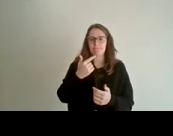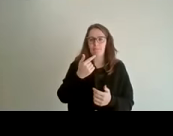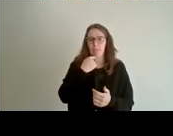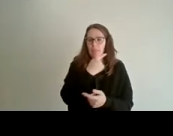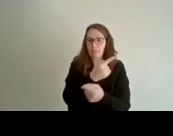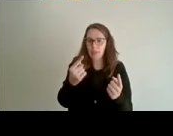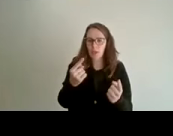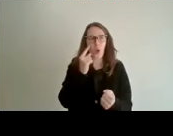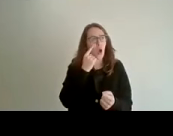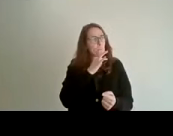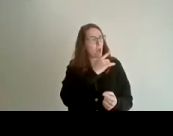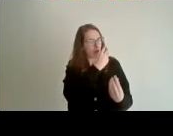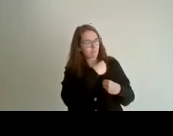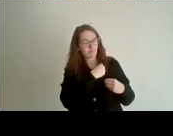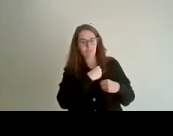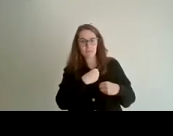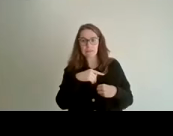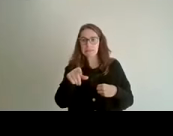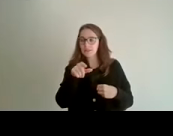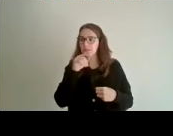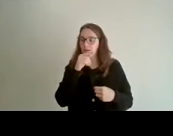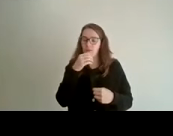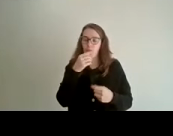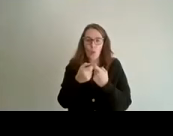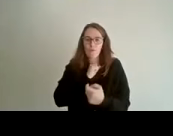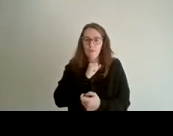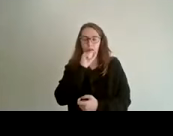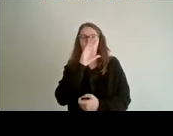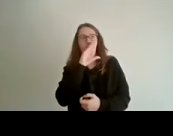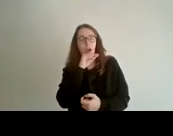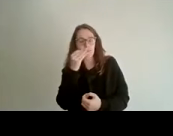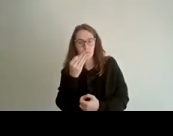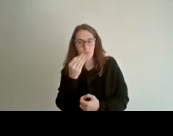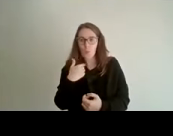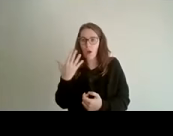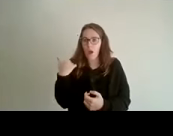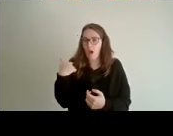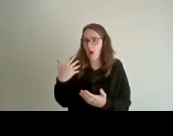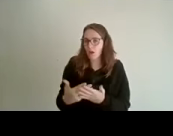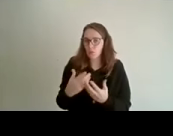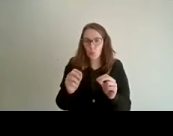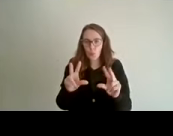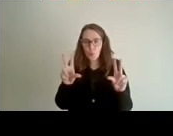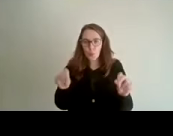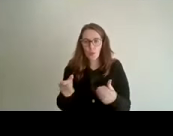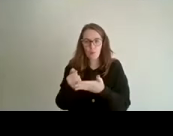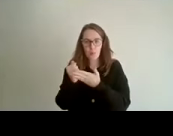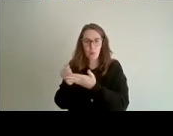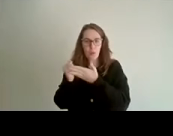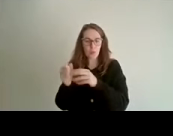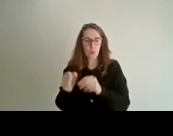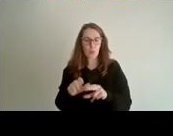being astonished by that and said that they have never been able to get that help from their parents. And I get a sense of loneliness